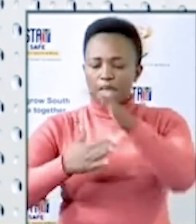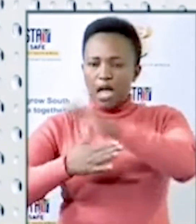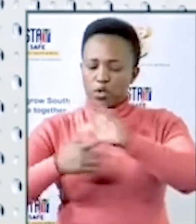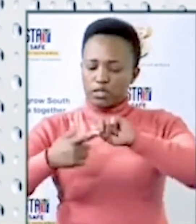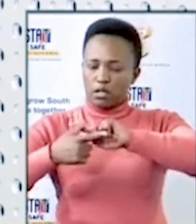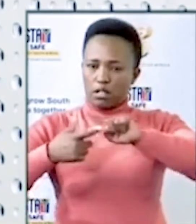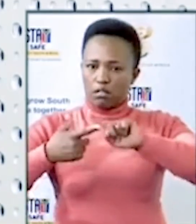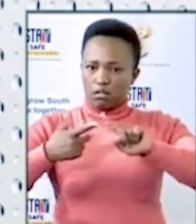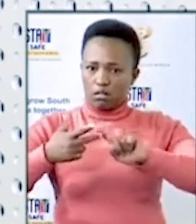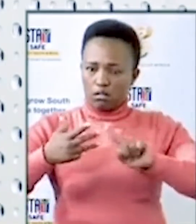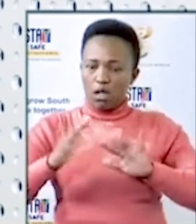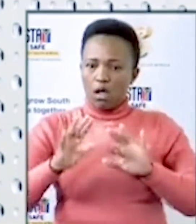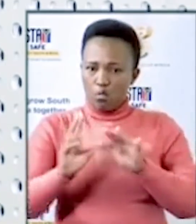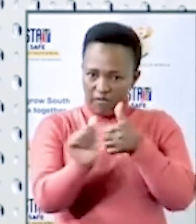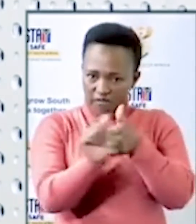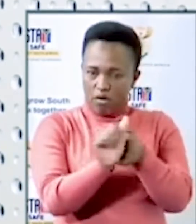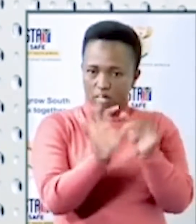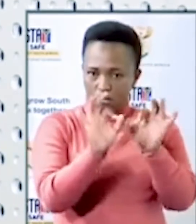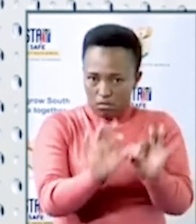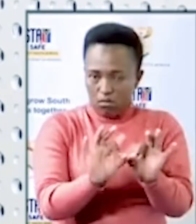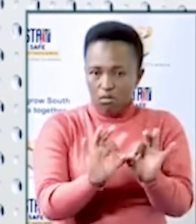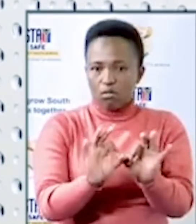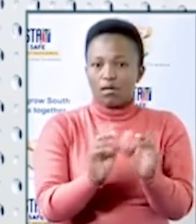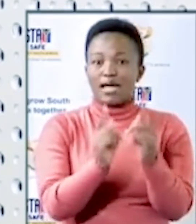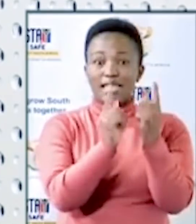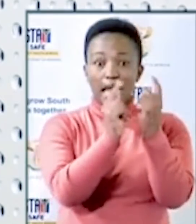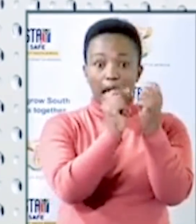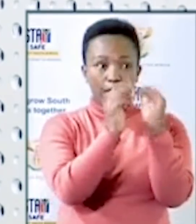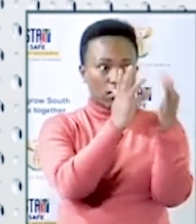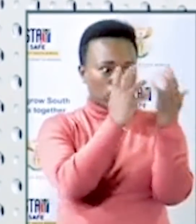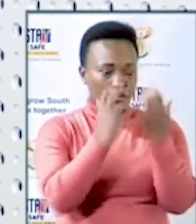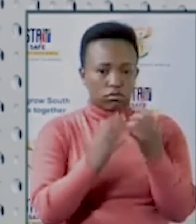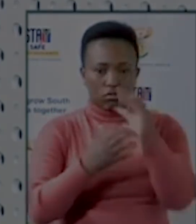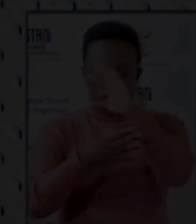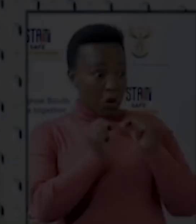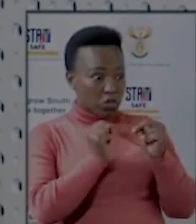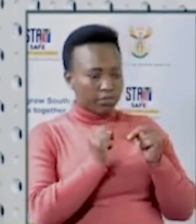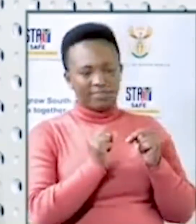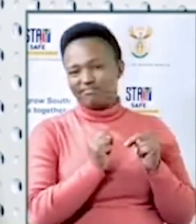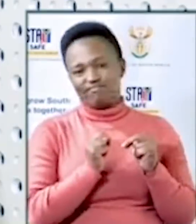and therefore amounts will be accordingly allocated.